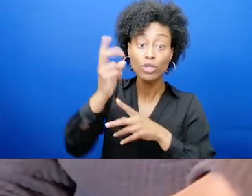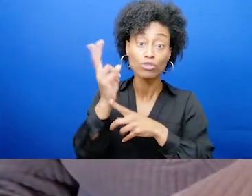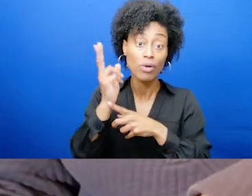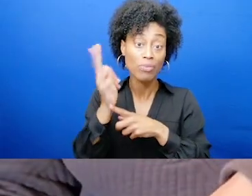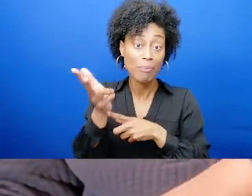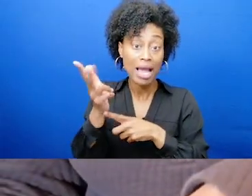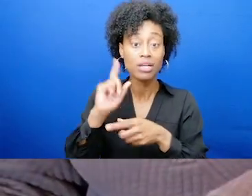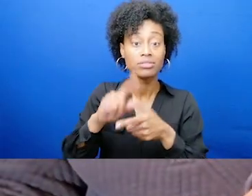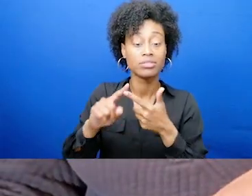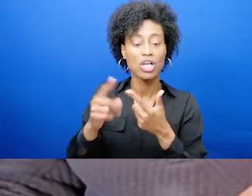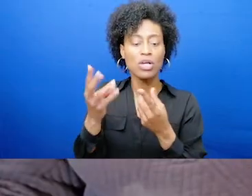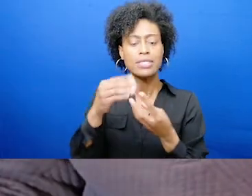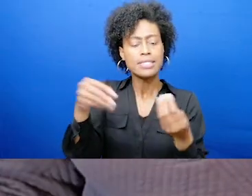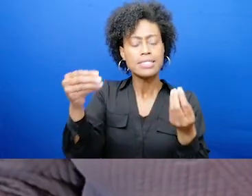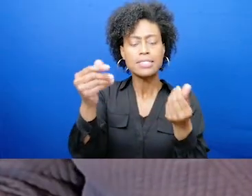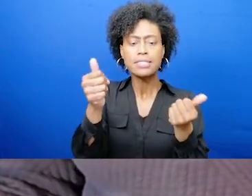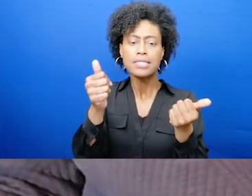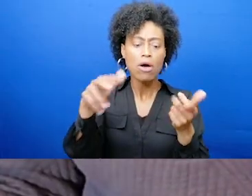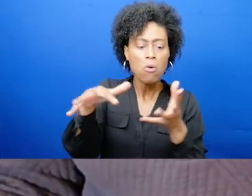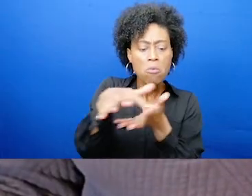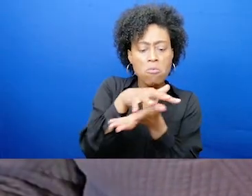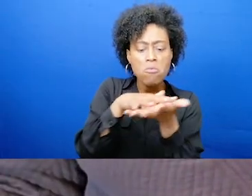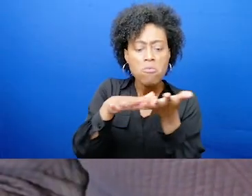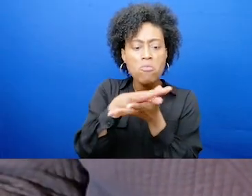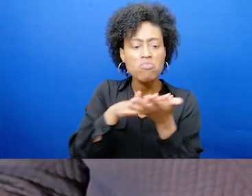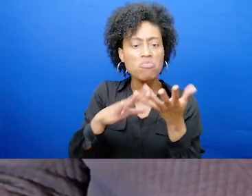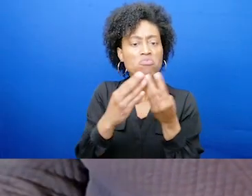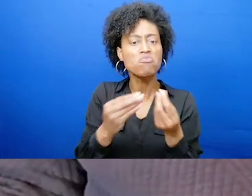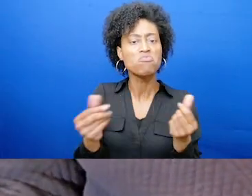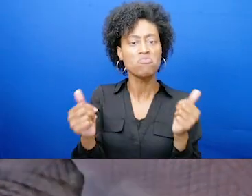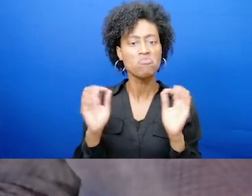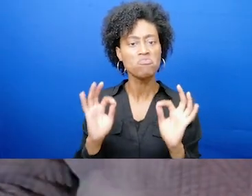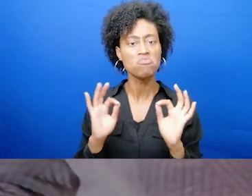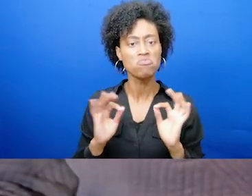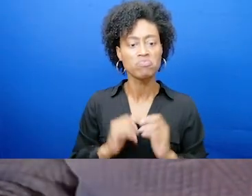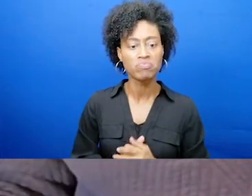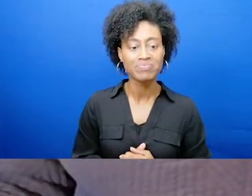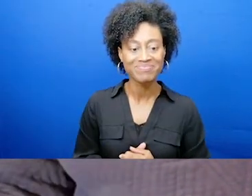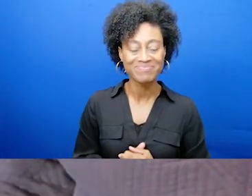Saute for 2 to 3 minutes until the seasonings are fully incorporated.